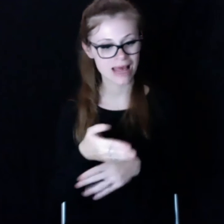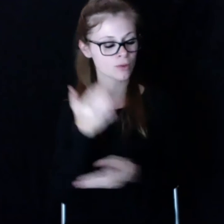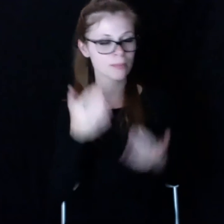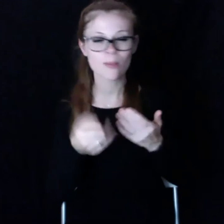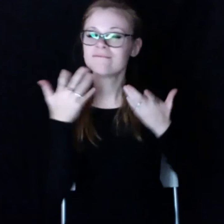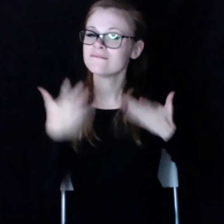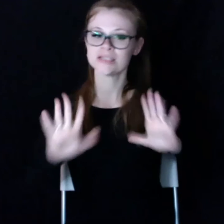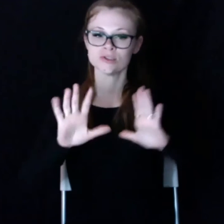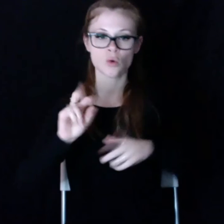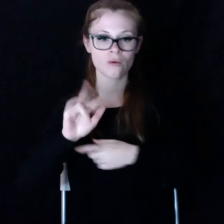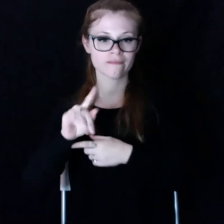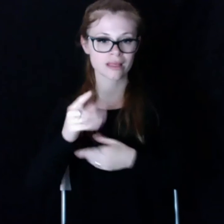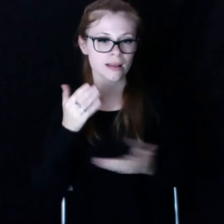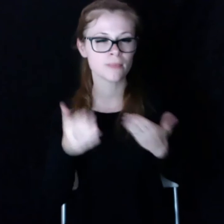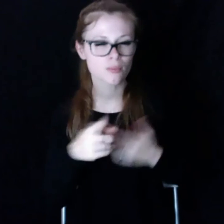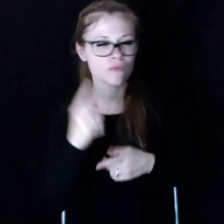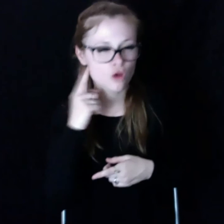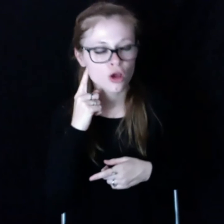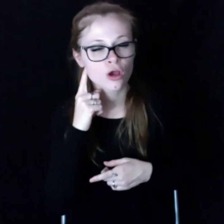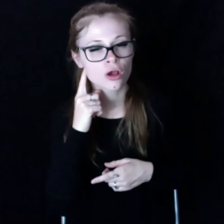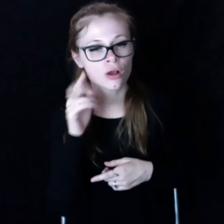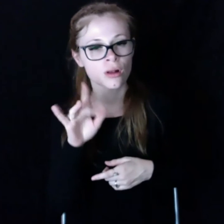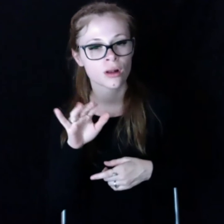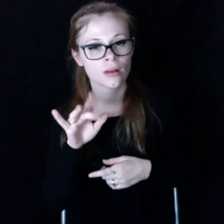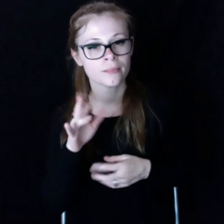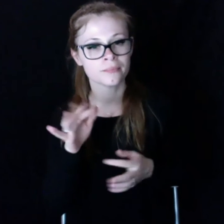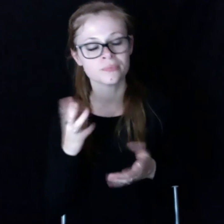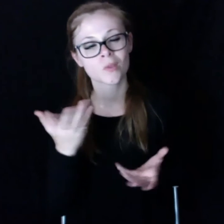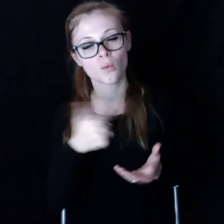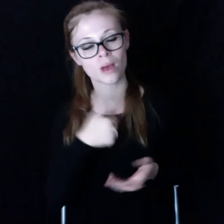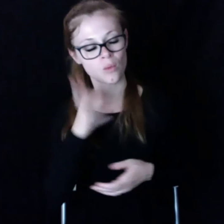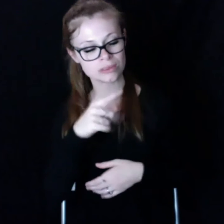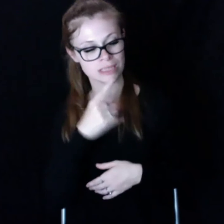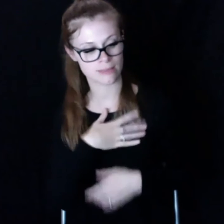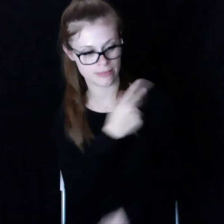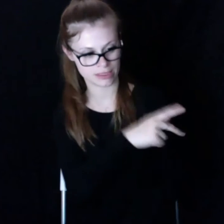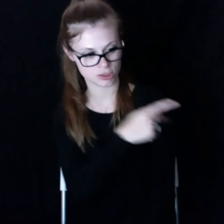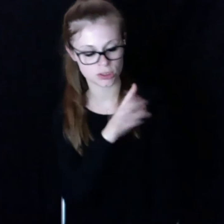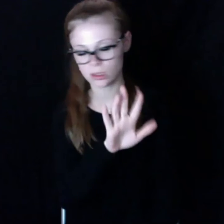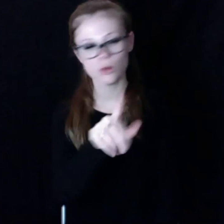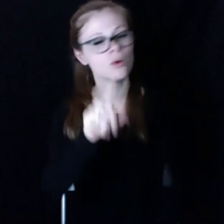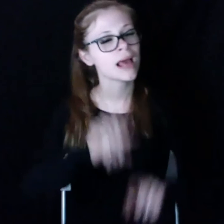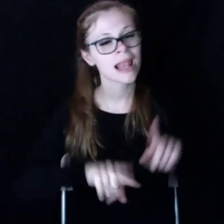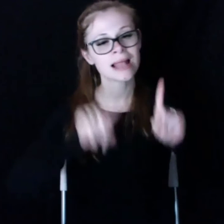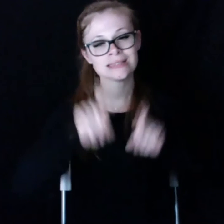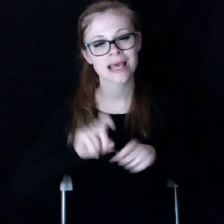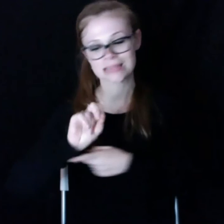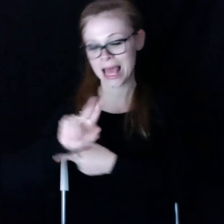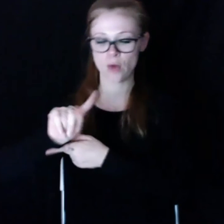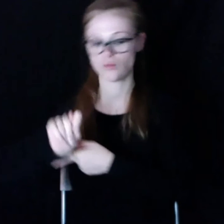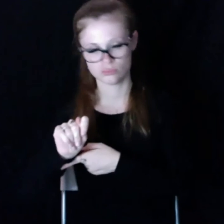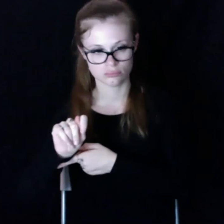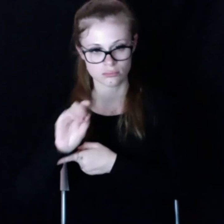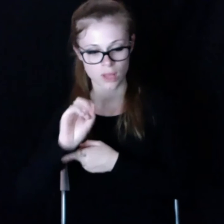COVID, so you might have heard what I will tell my patients is you cannot test out of COVID, right?